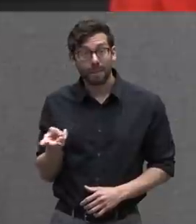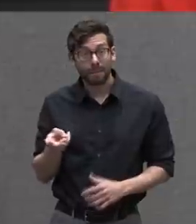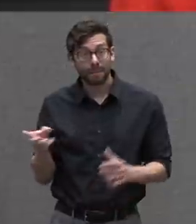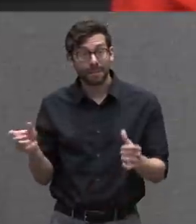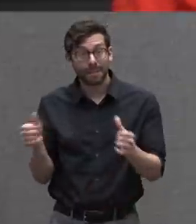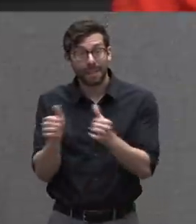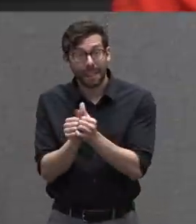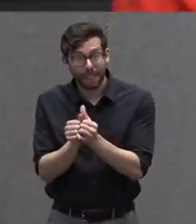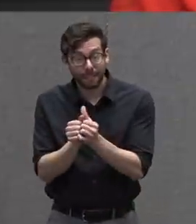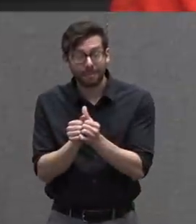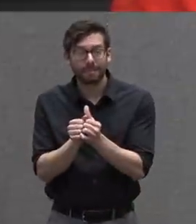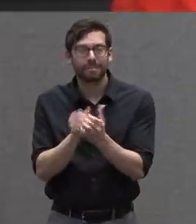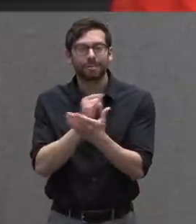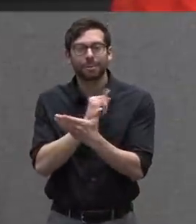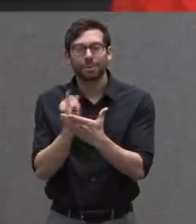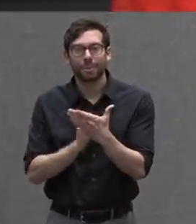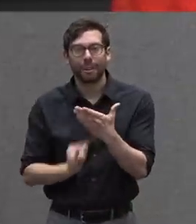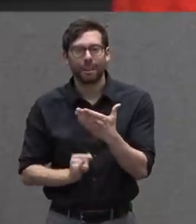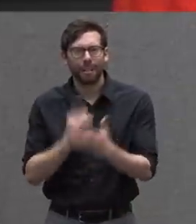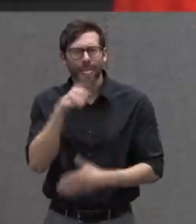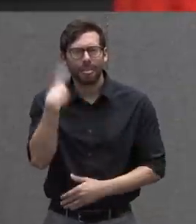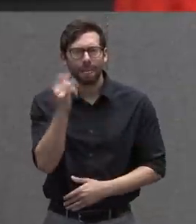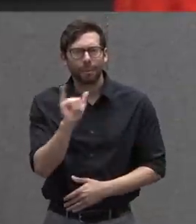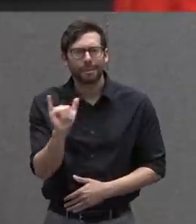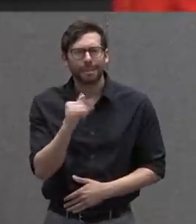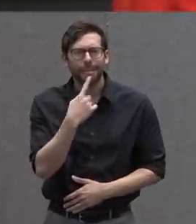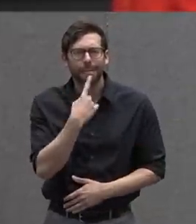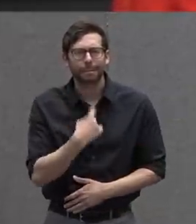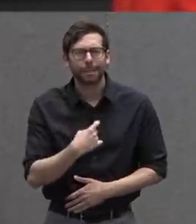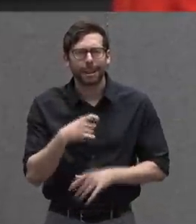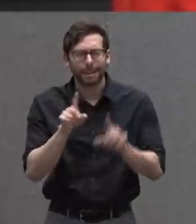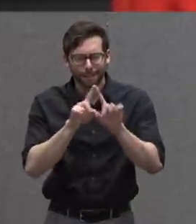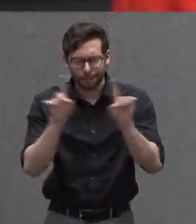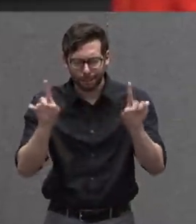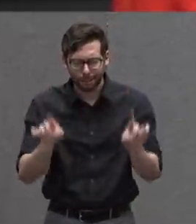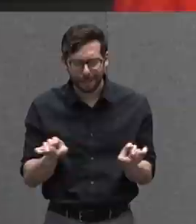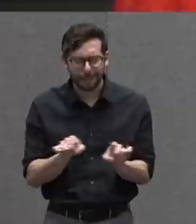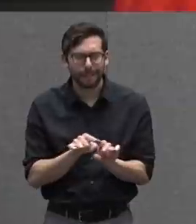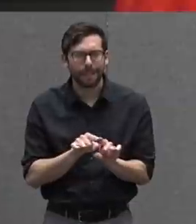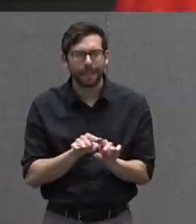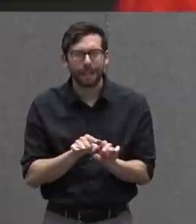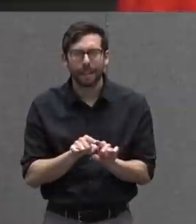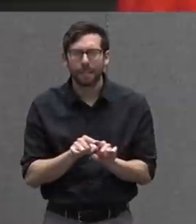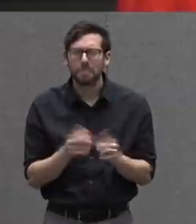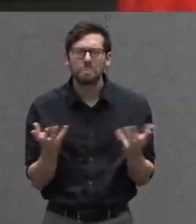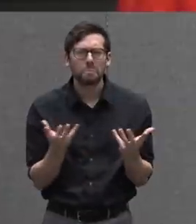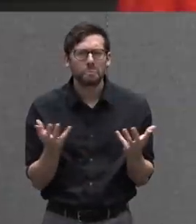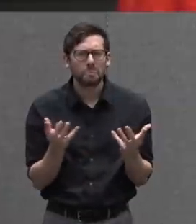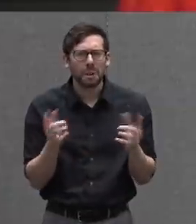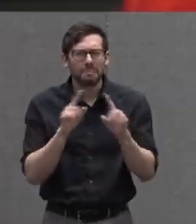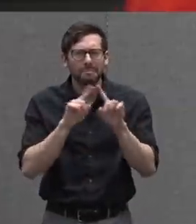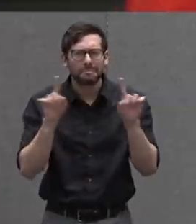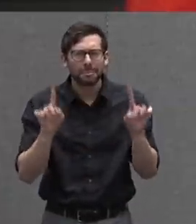It looks like a red square. What could be a red square?